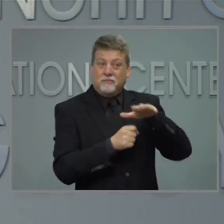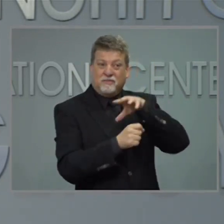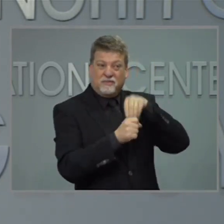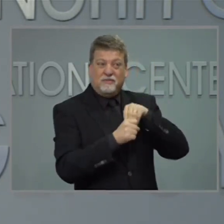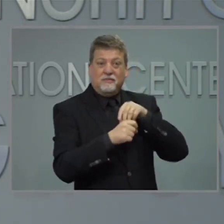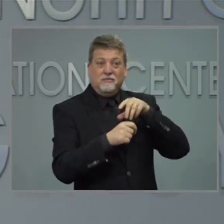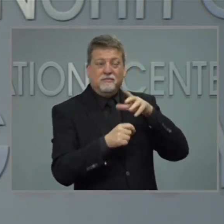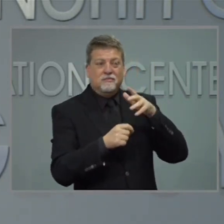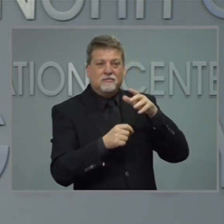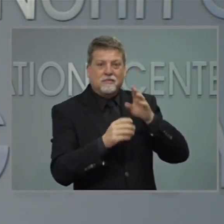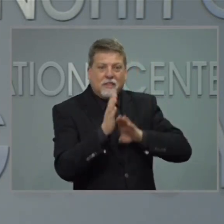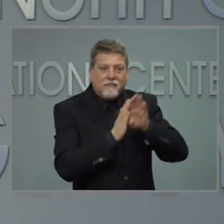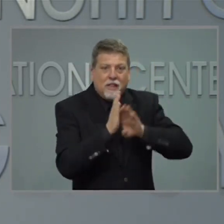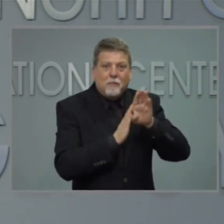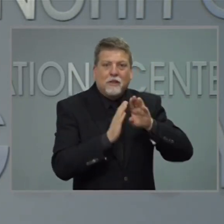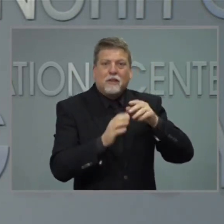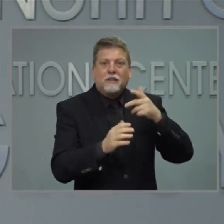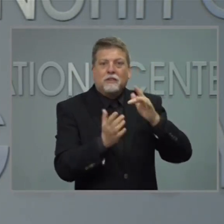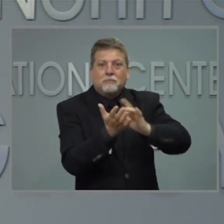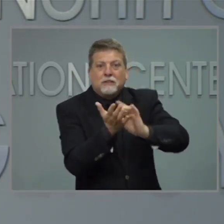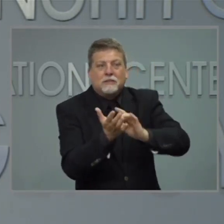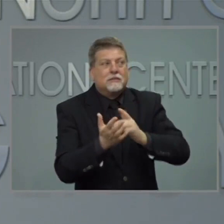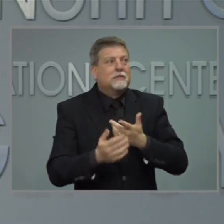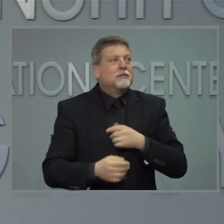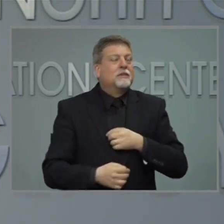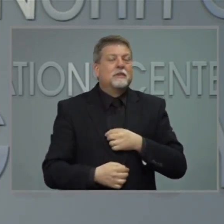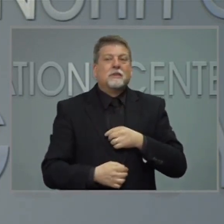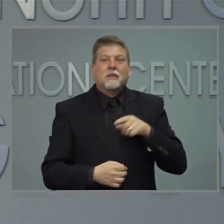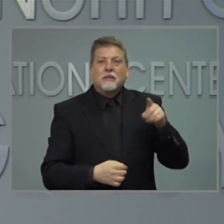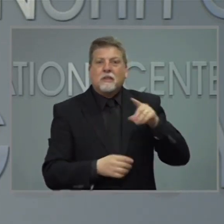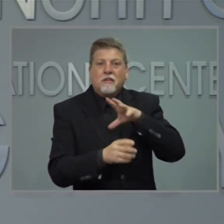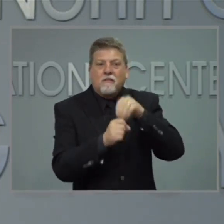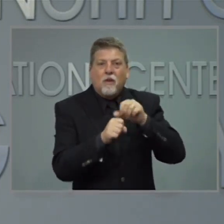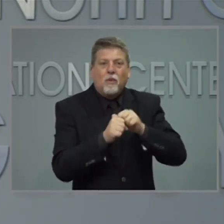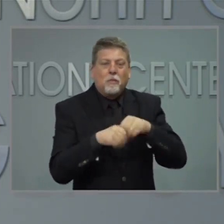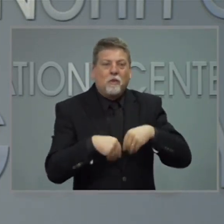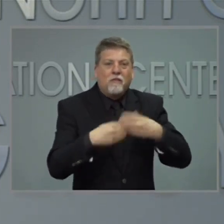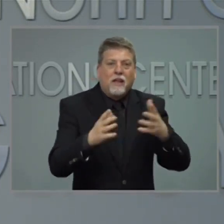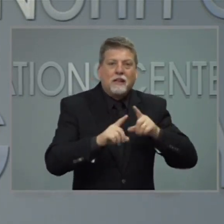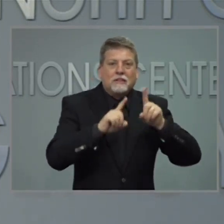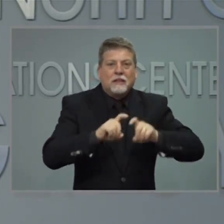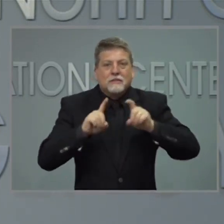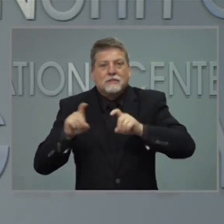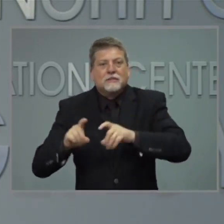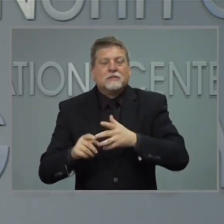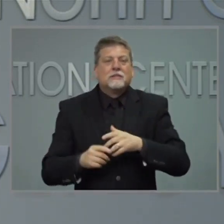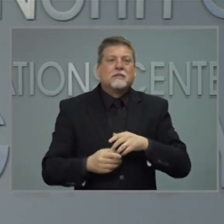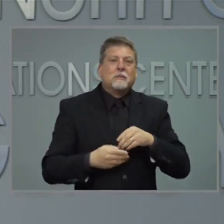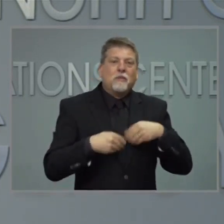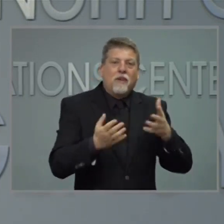part in vaccine development, also in therapeutic development.